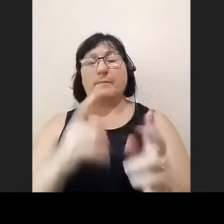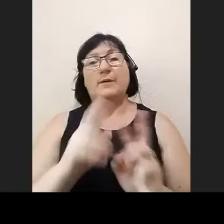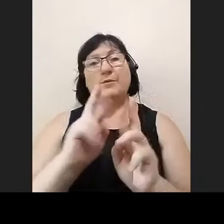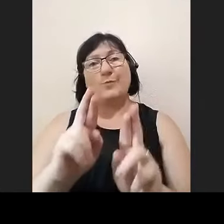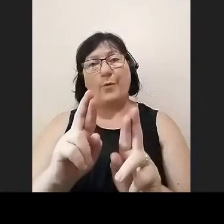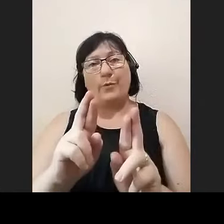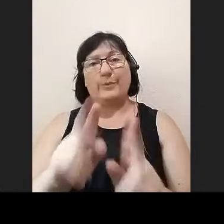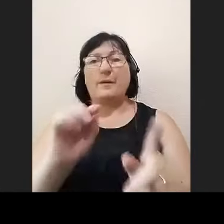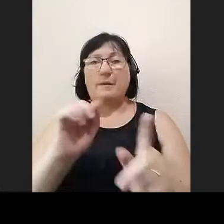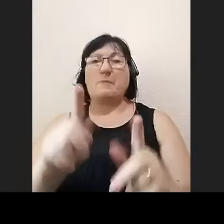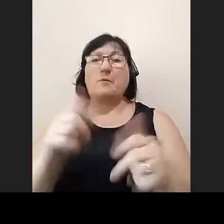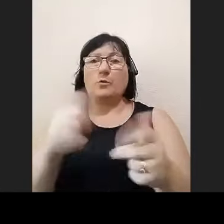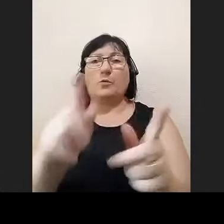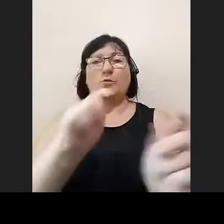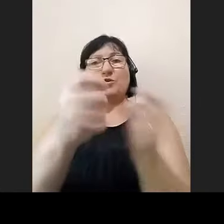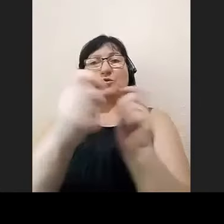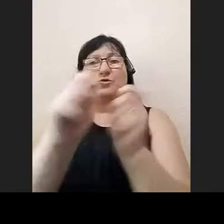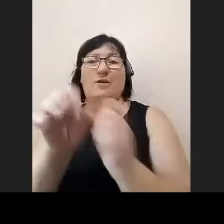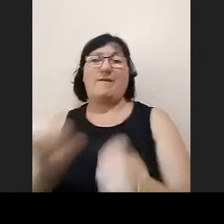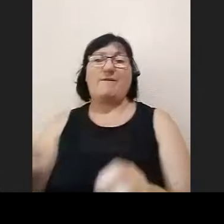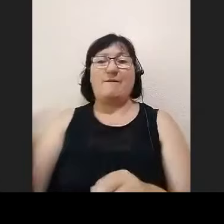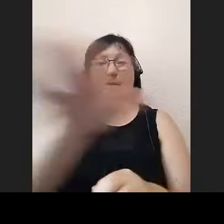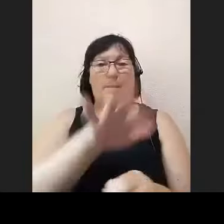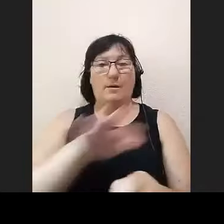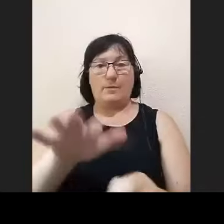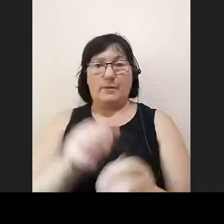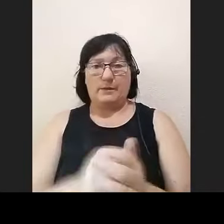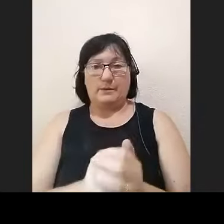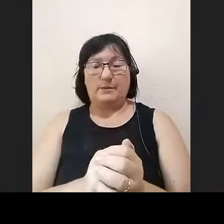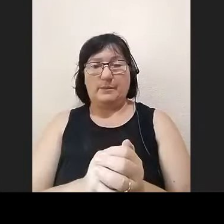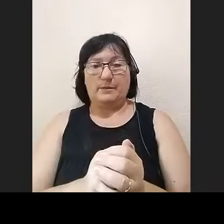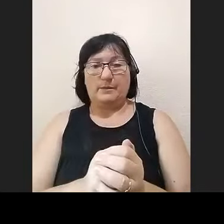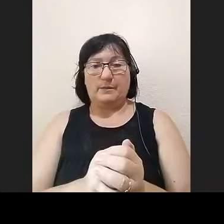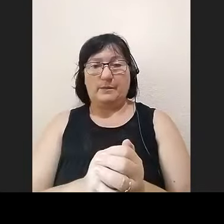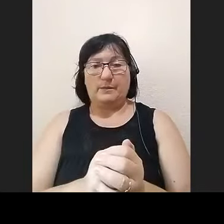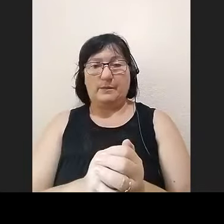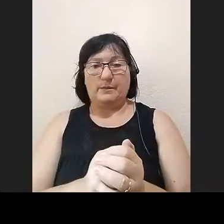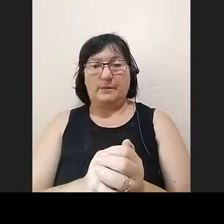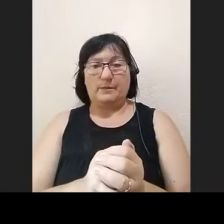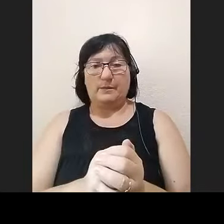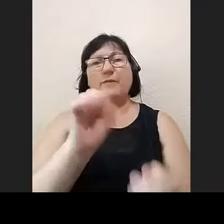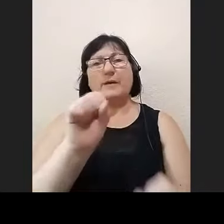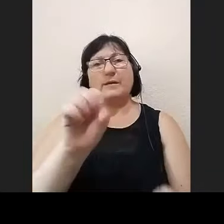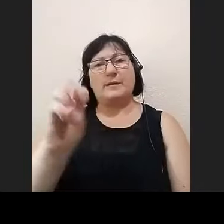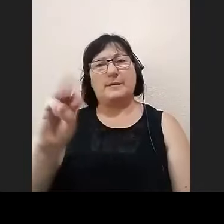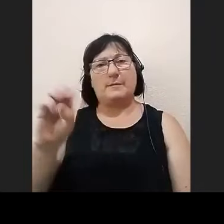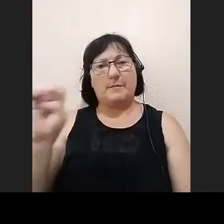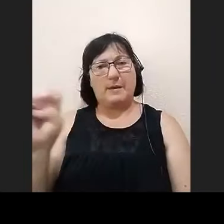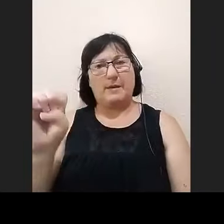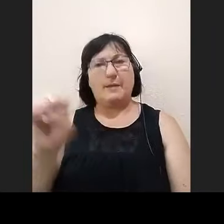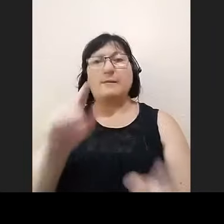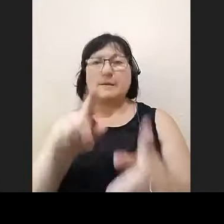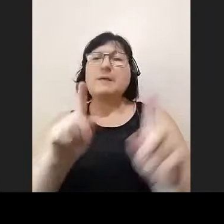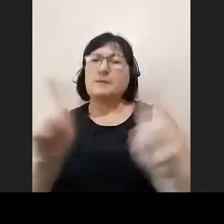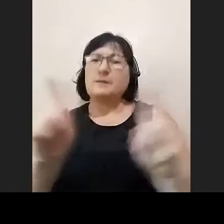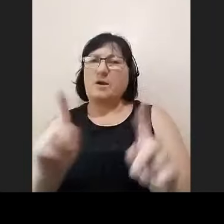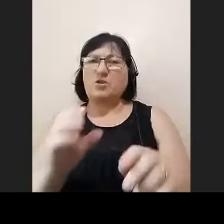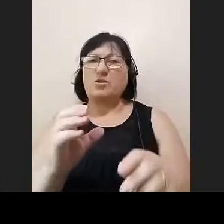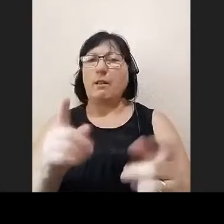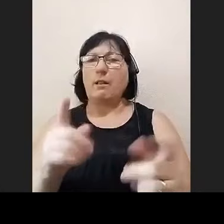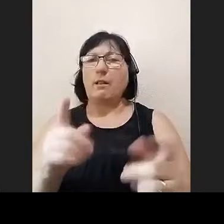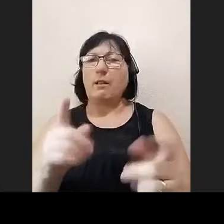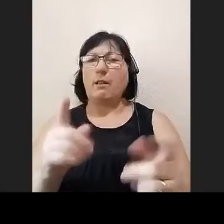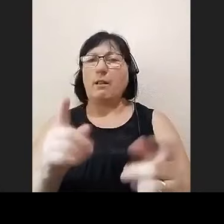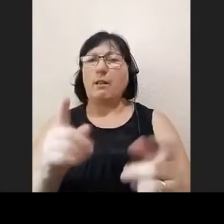recognized that the position of SMMEs in the AEO is a special case. particularly as the perceived benefits of the program